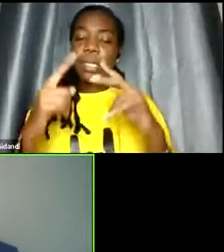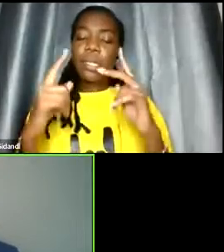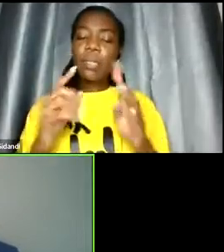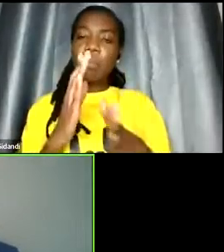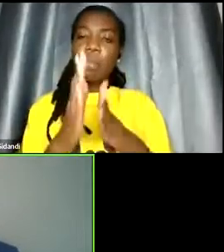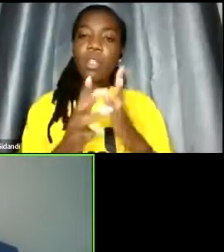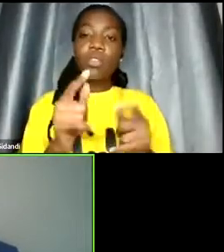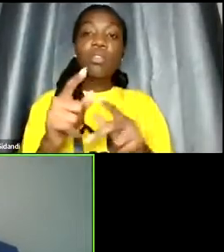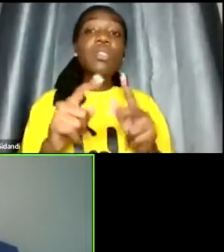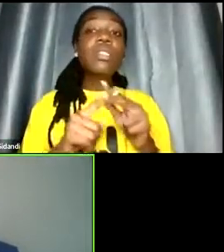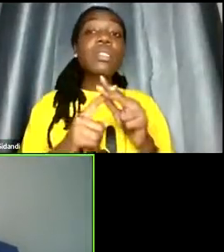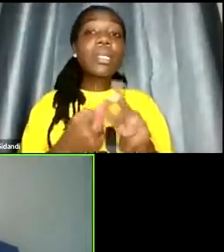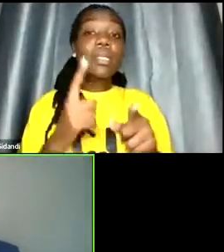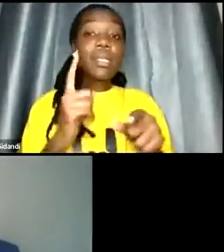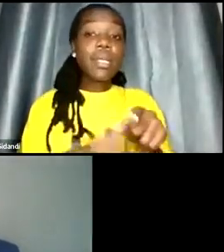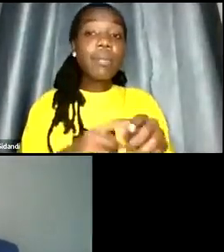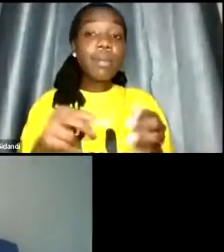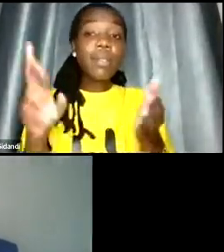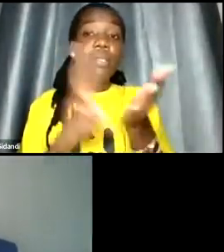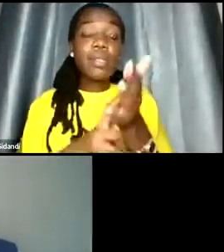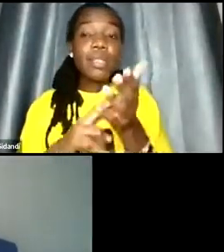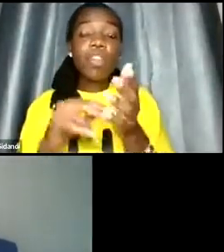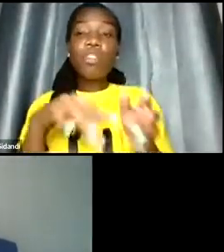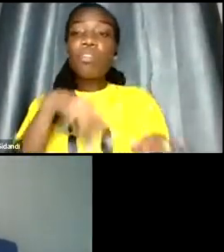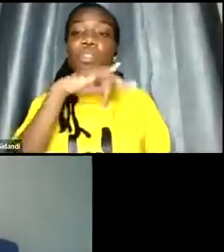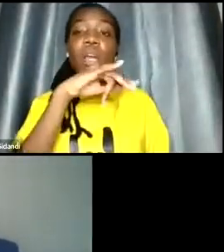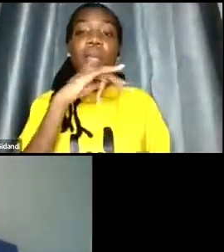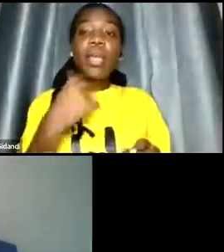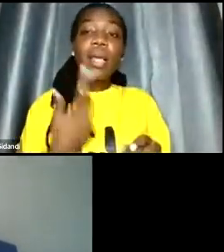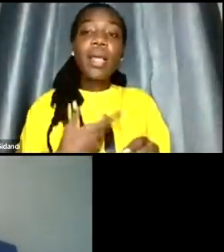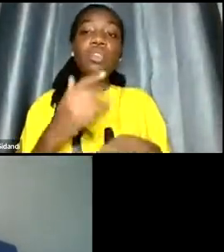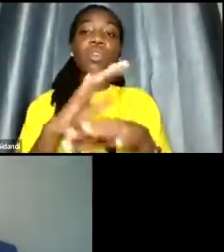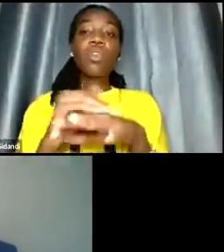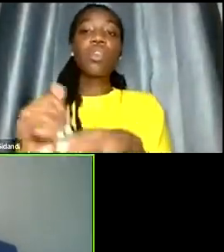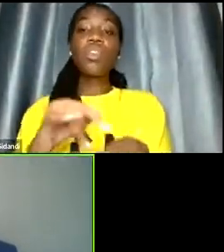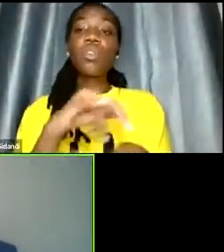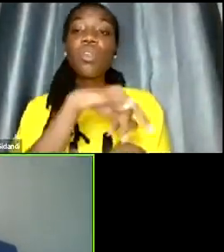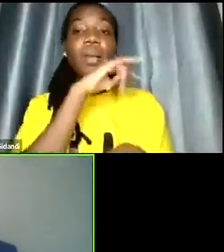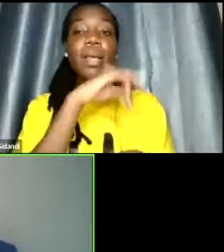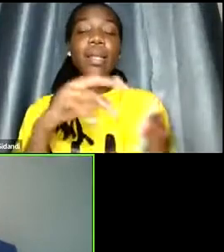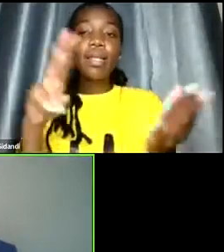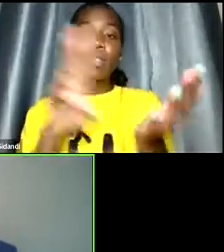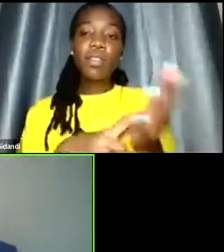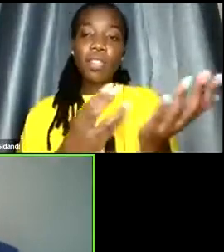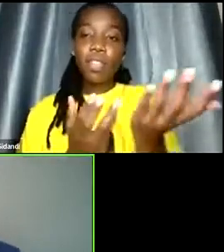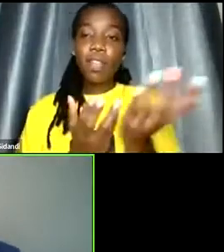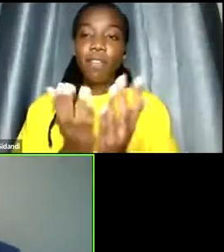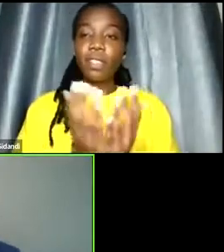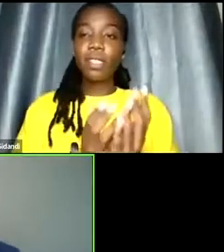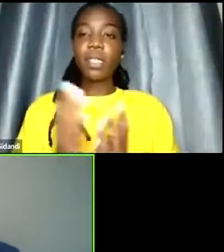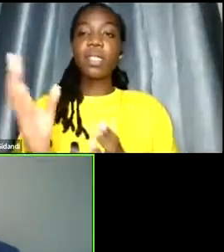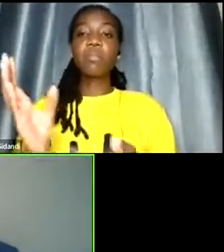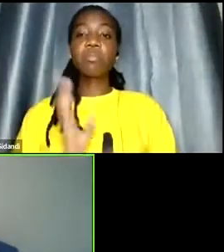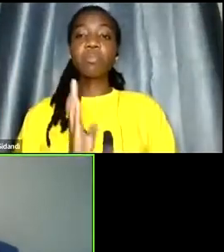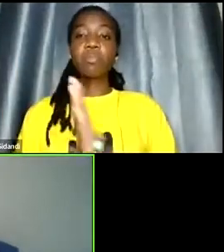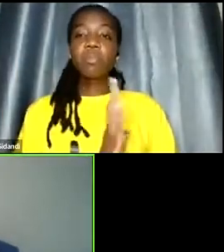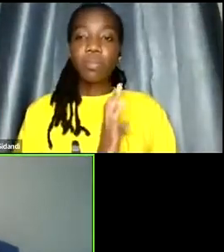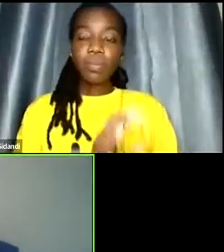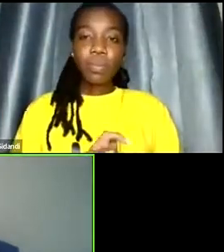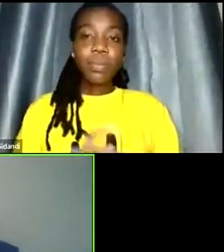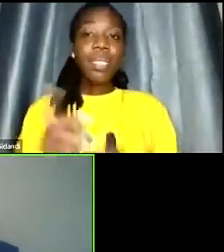your company. In Uganda, we call it Uganda Registration Services Bureau, URSB. The day you go to pick up